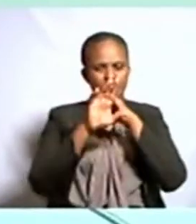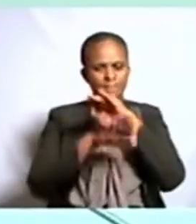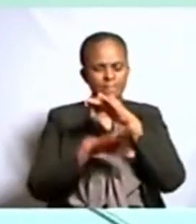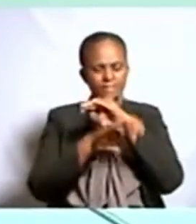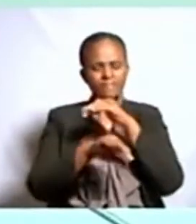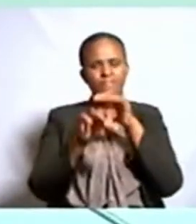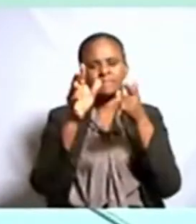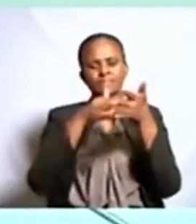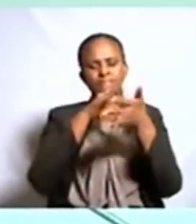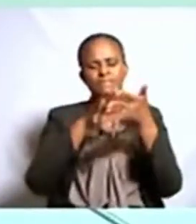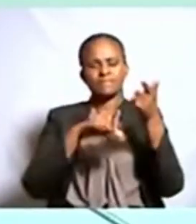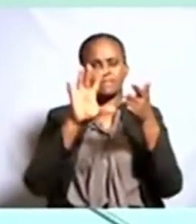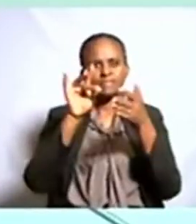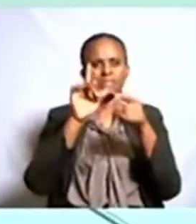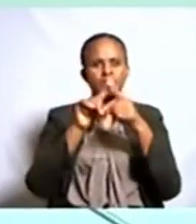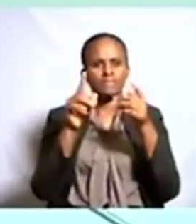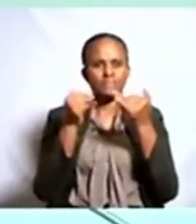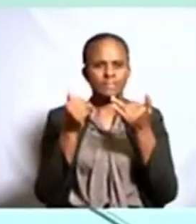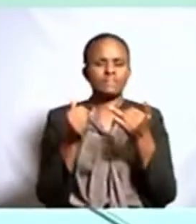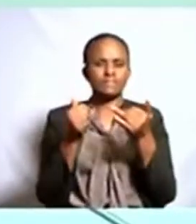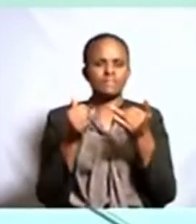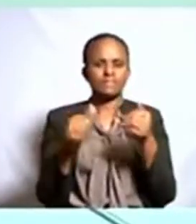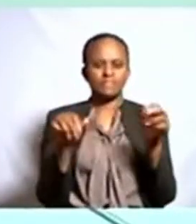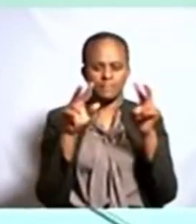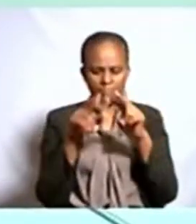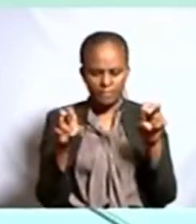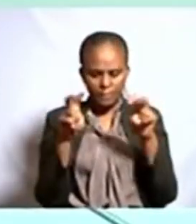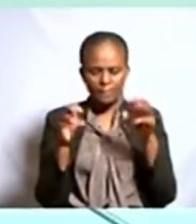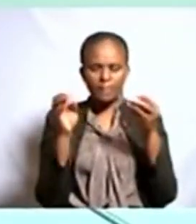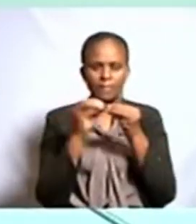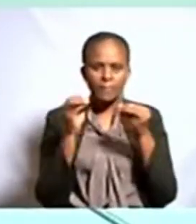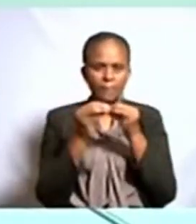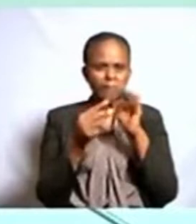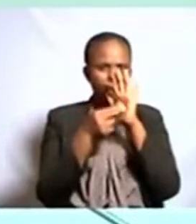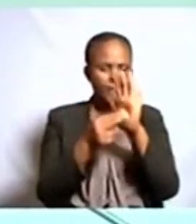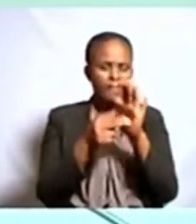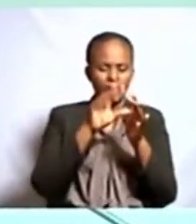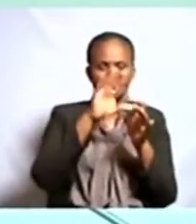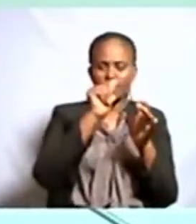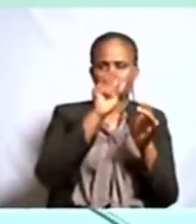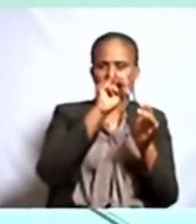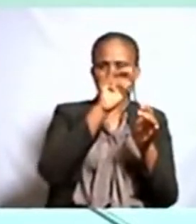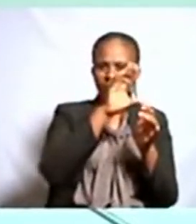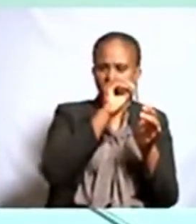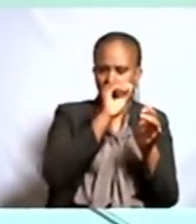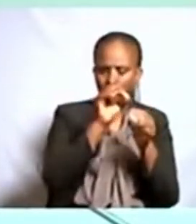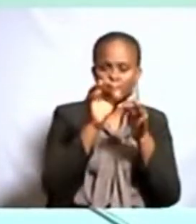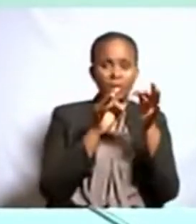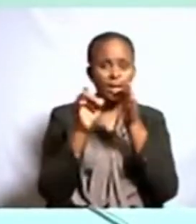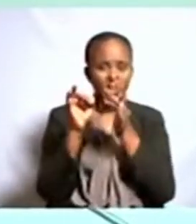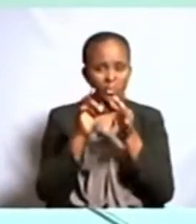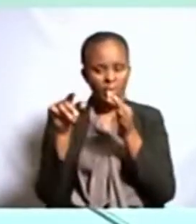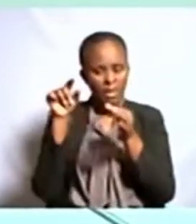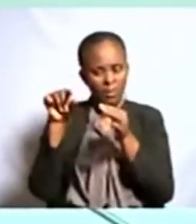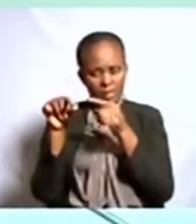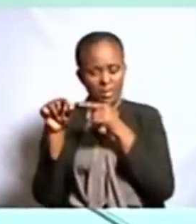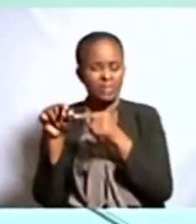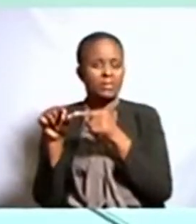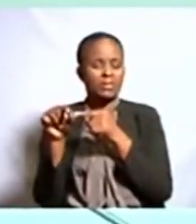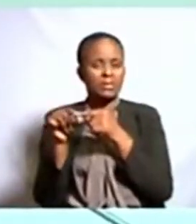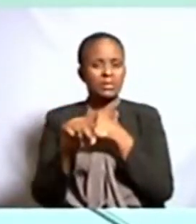table 8. However, an inquiry conducted at Camco Equipment Zambia Limited revealed that a quotation